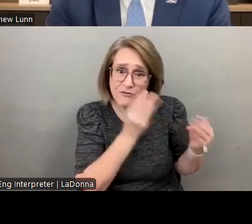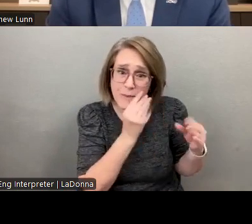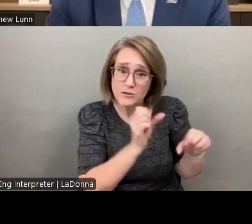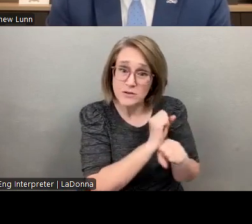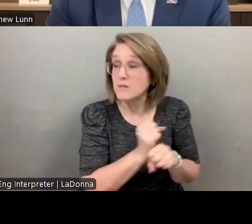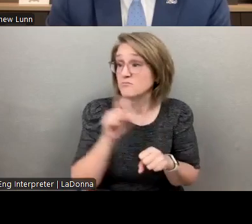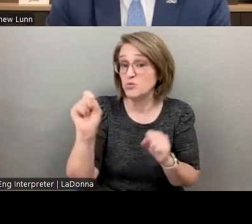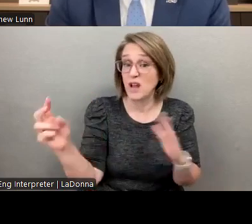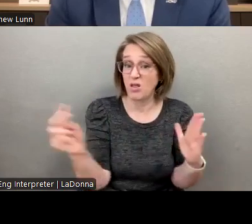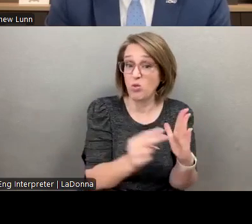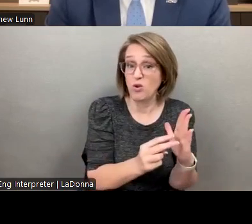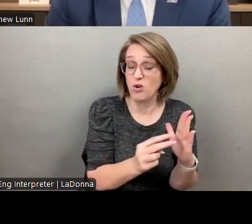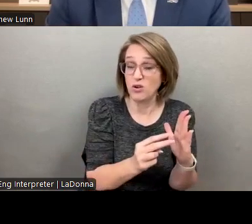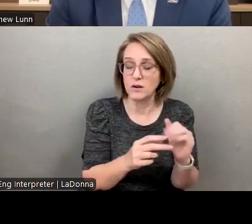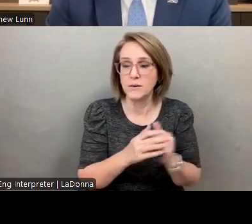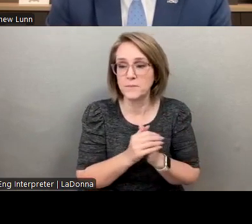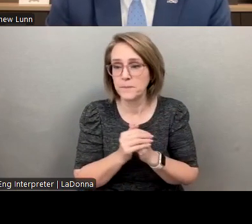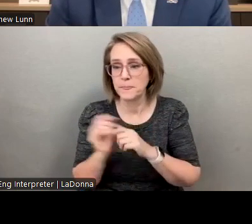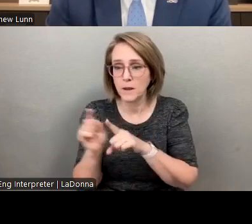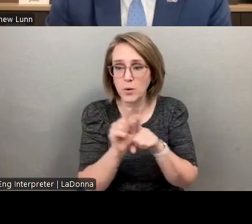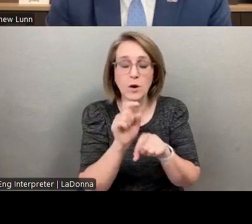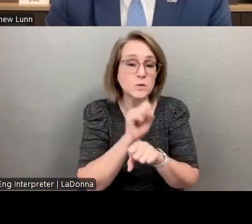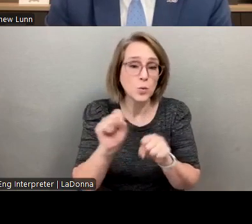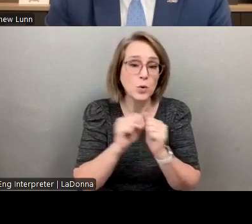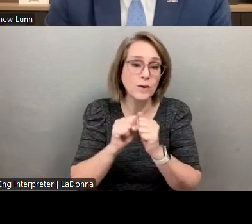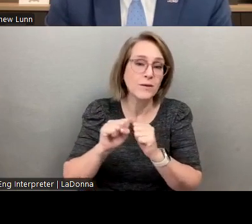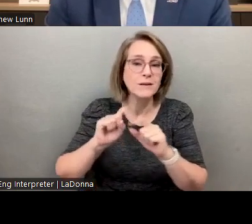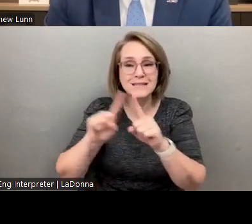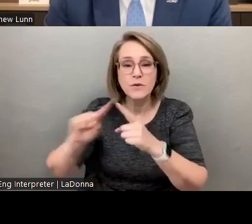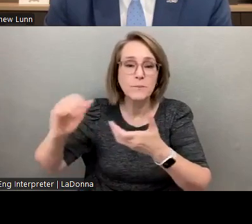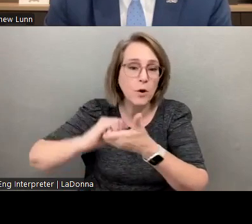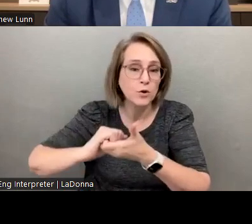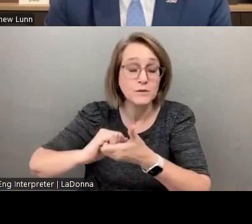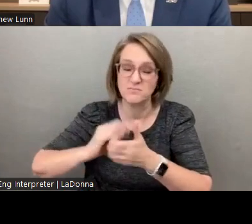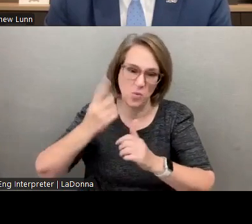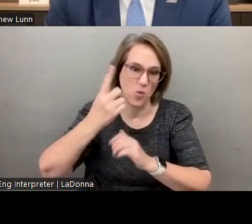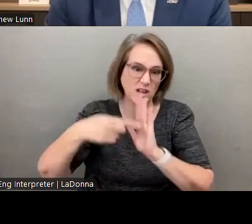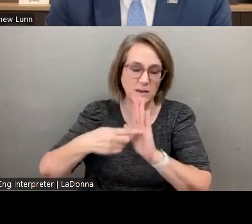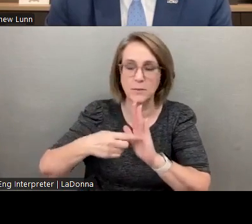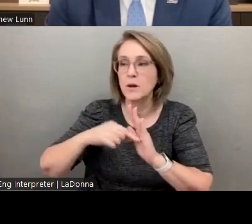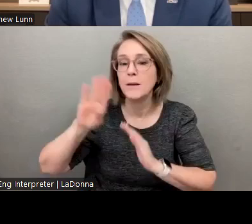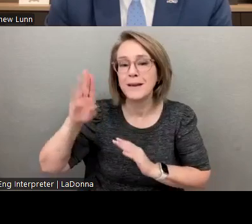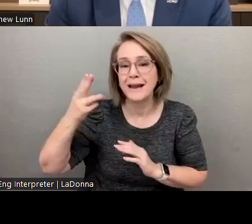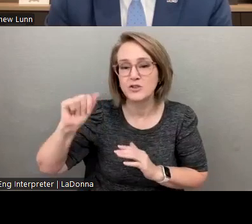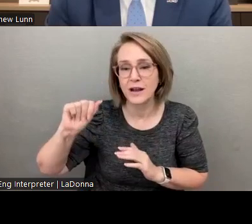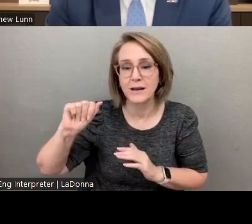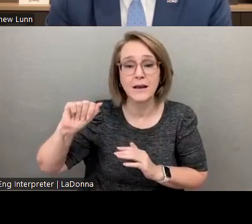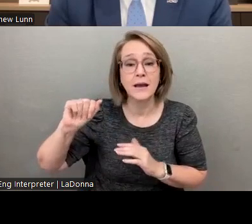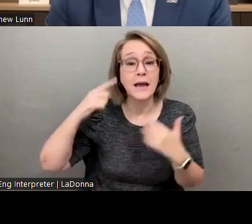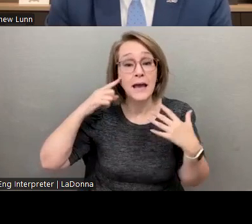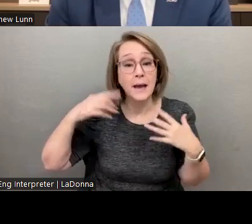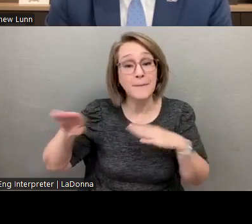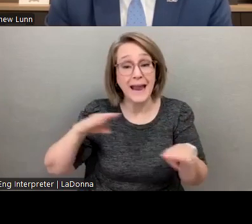wants to look that up. And then we've also worked with partners like the Behavioral Health Administration, which is the agency tasked with implementing 988